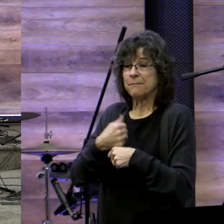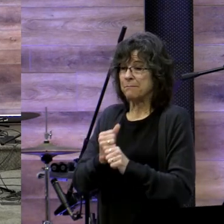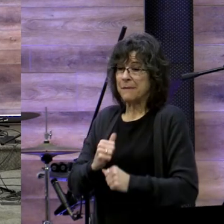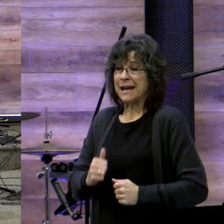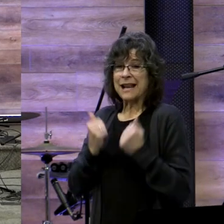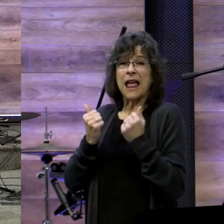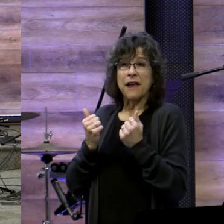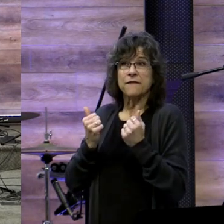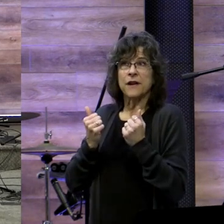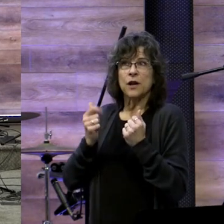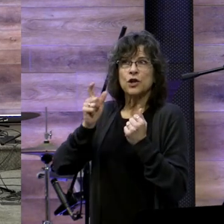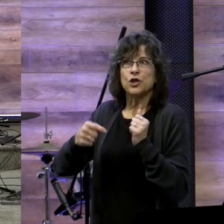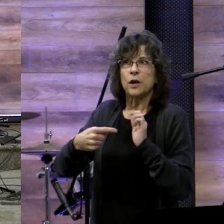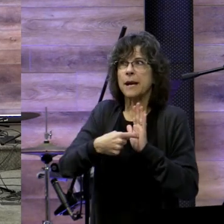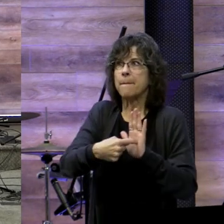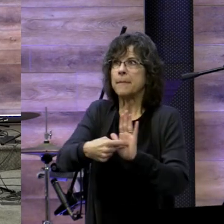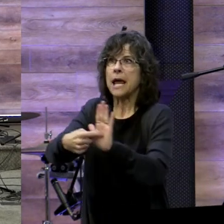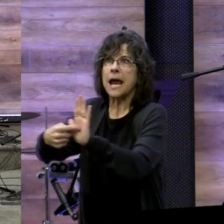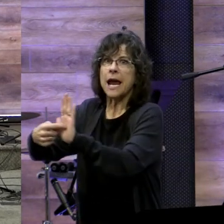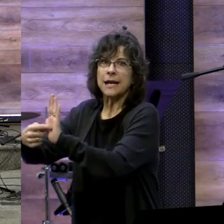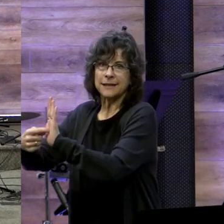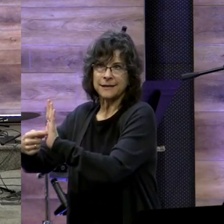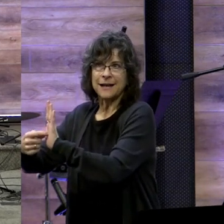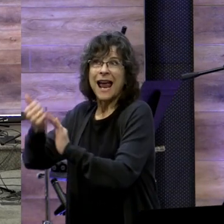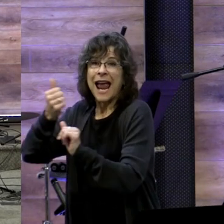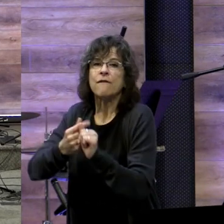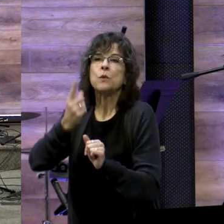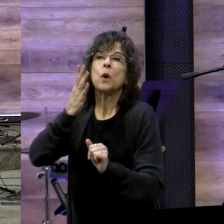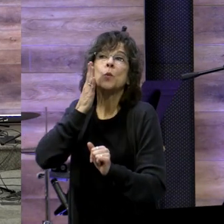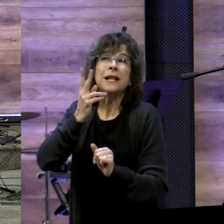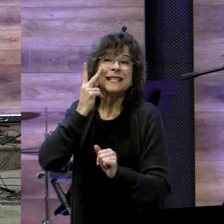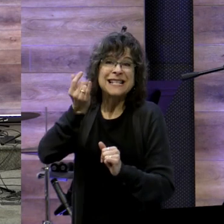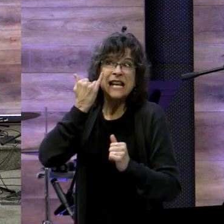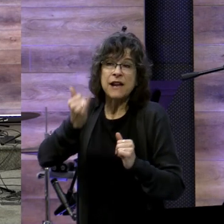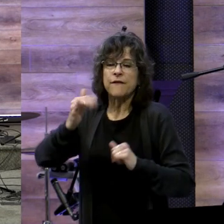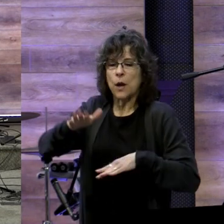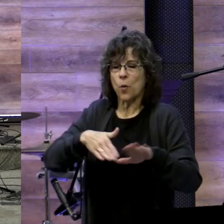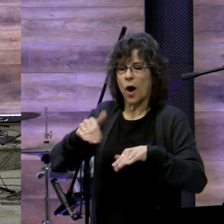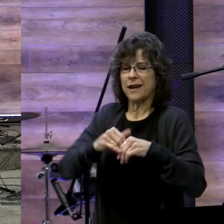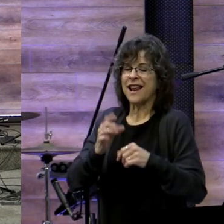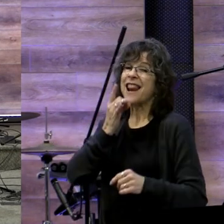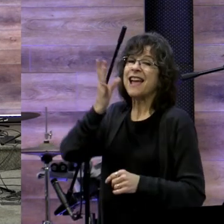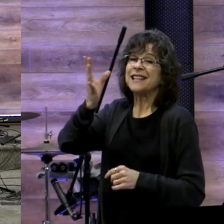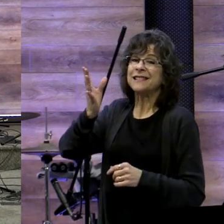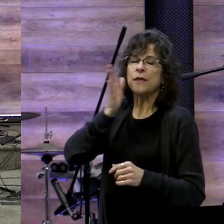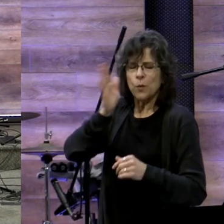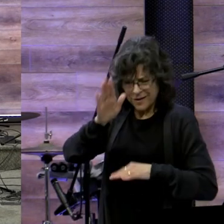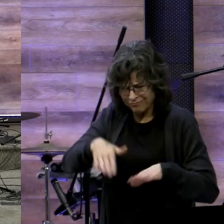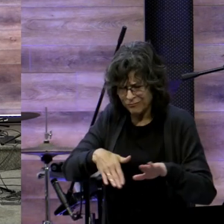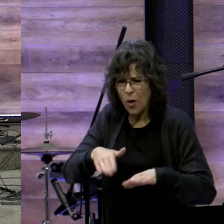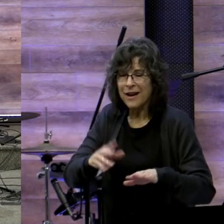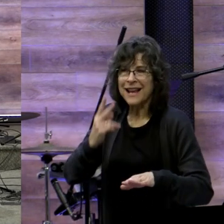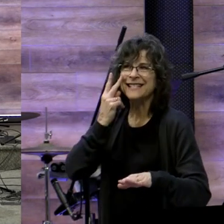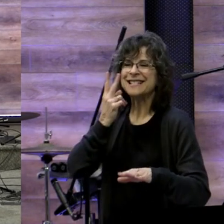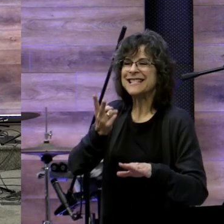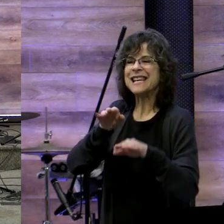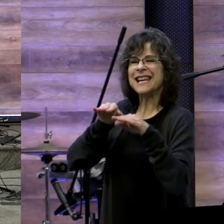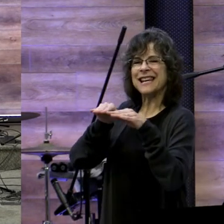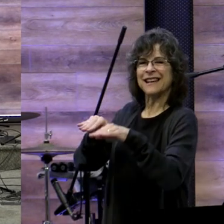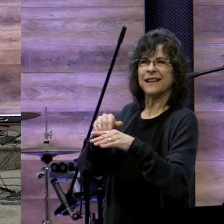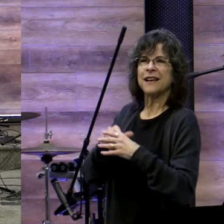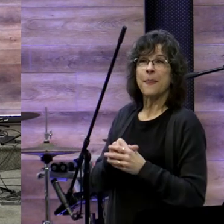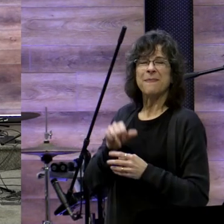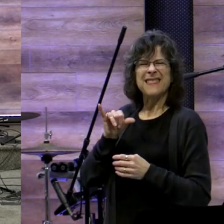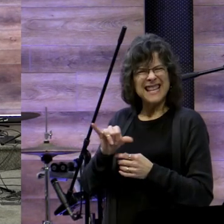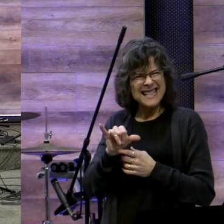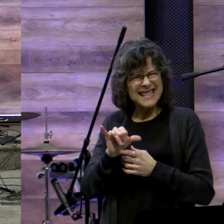to see, unless they're walking in darkness and don't want to see it. If they're looking honestly, they should see, which is the big irony of this